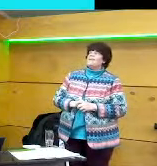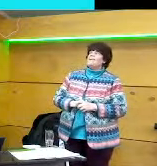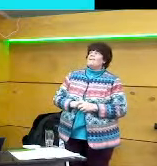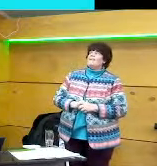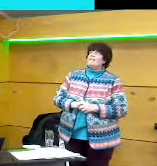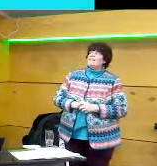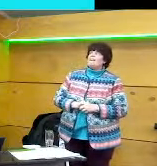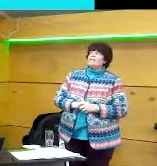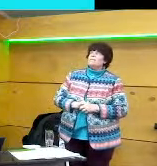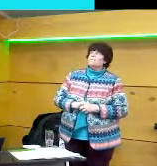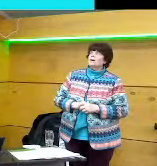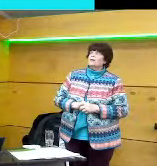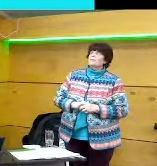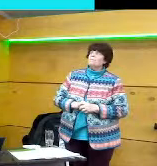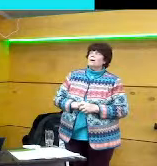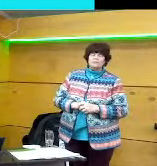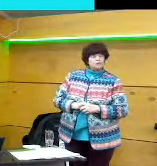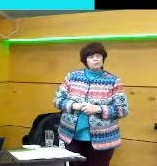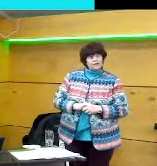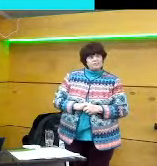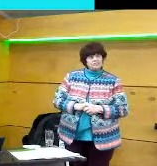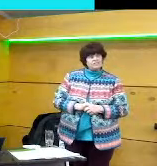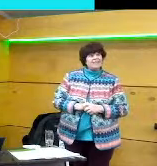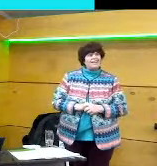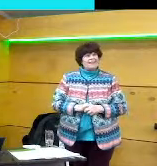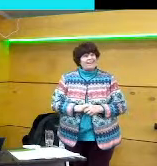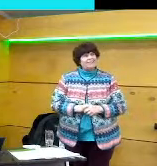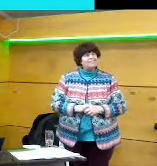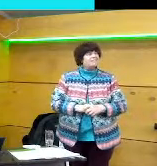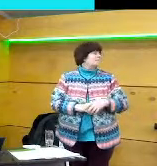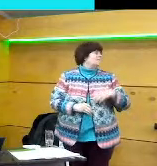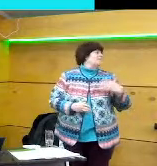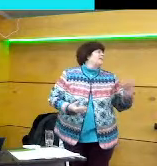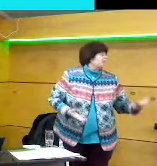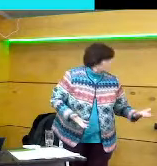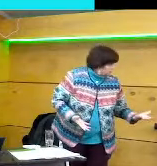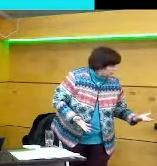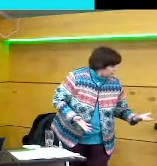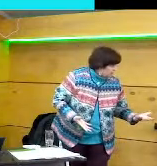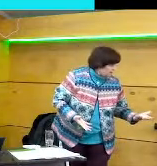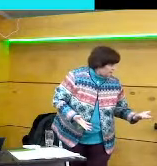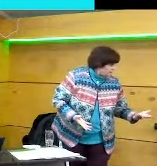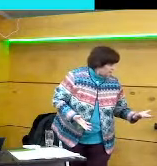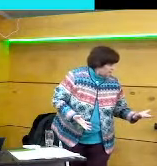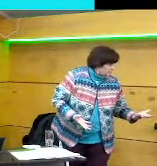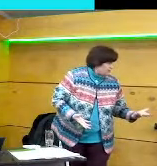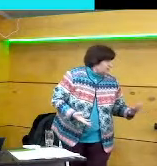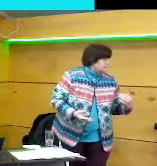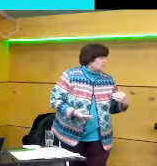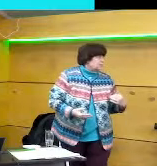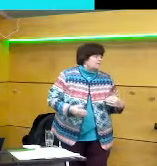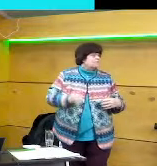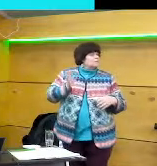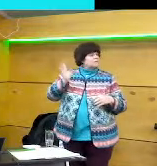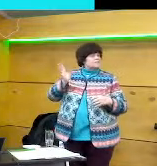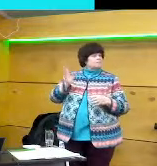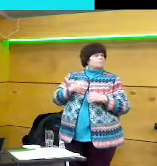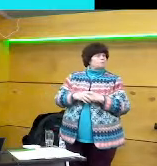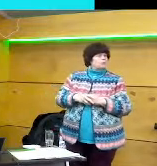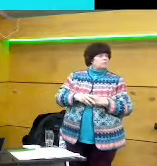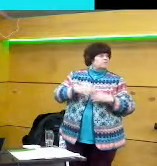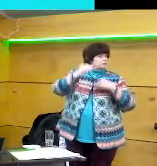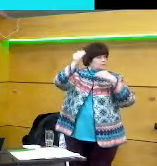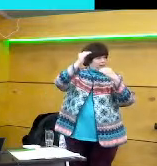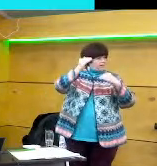students, mark punctuation and the end of every line. Because sometimes some of the